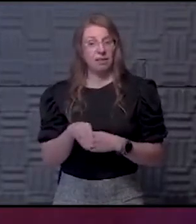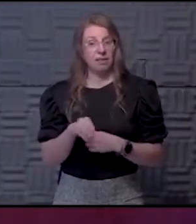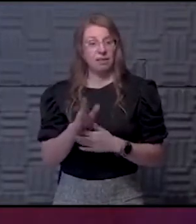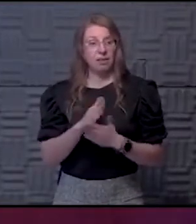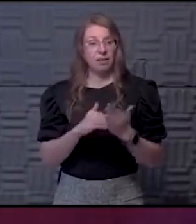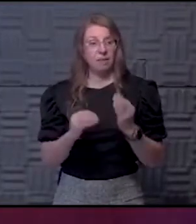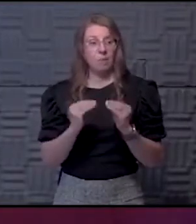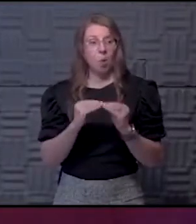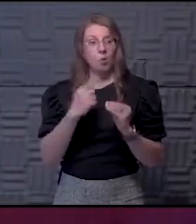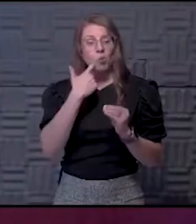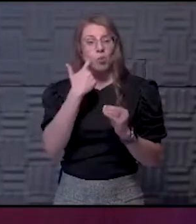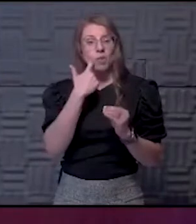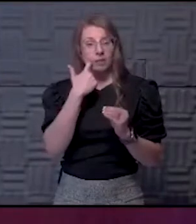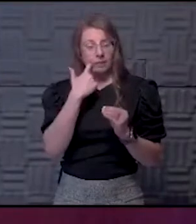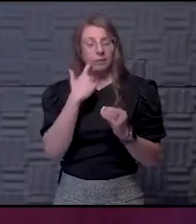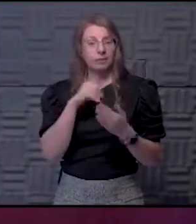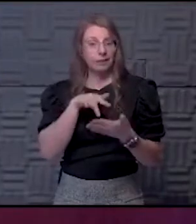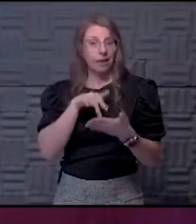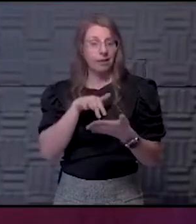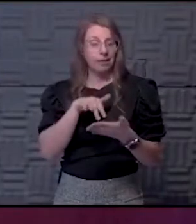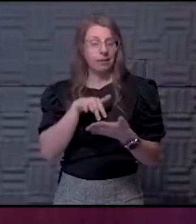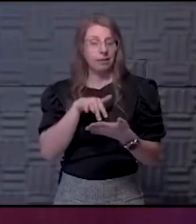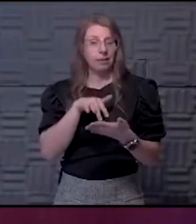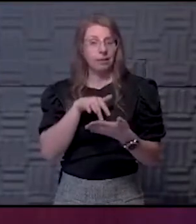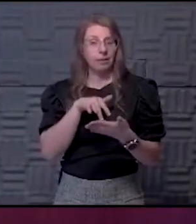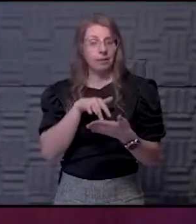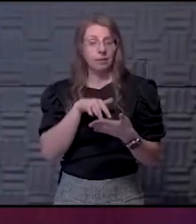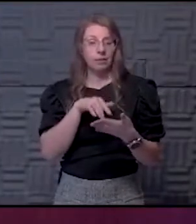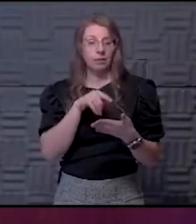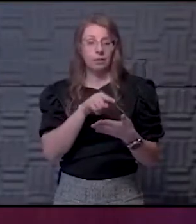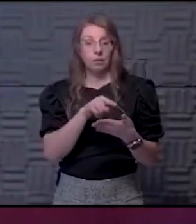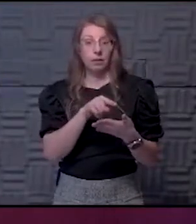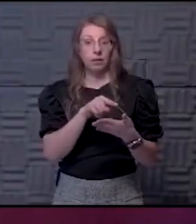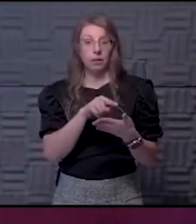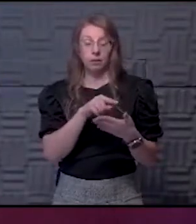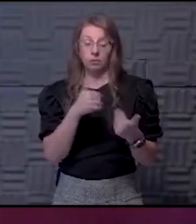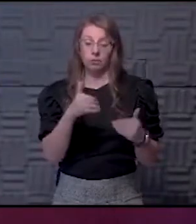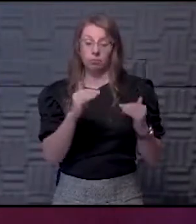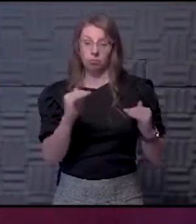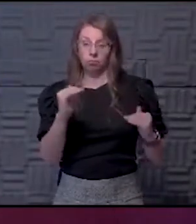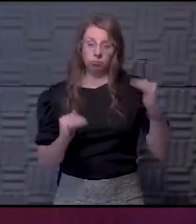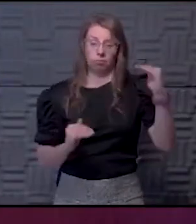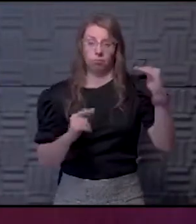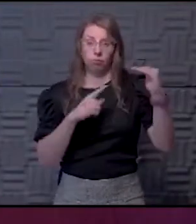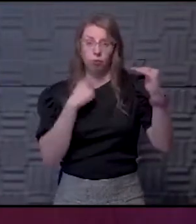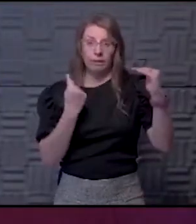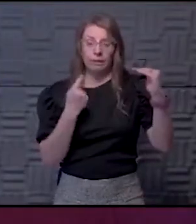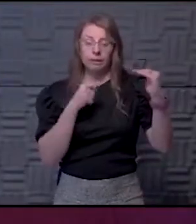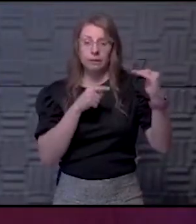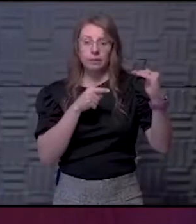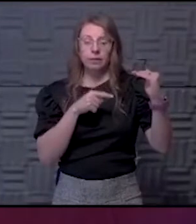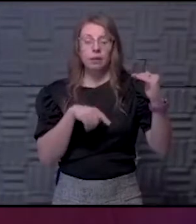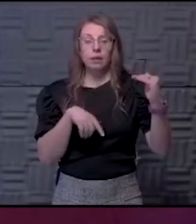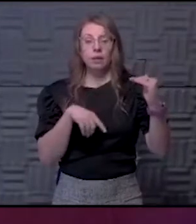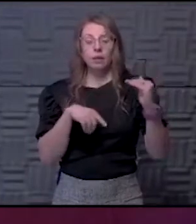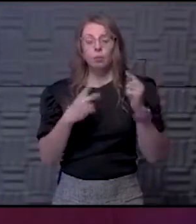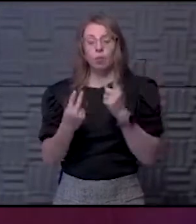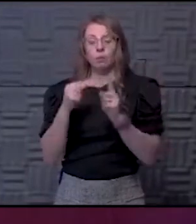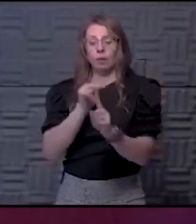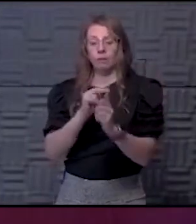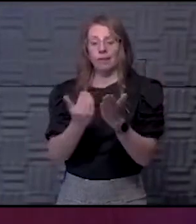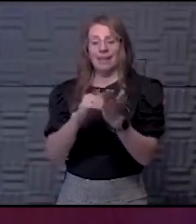recent studies. So that is not an insignificant risk. And again, just for perspective, on